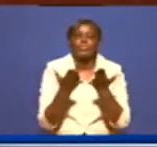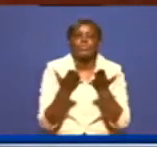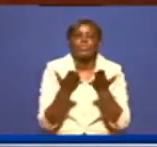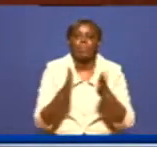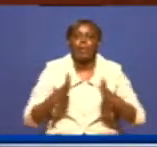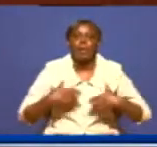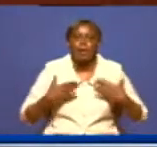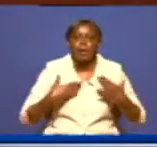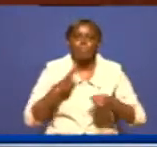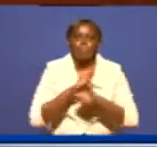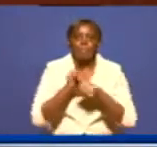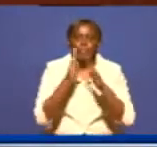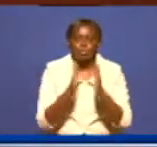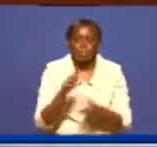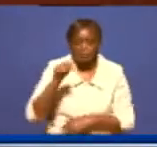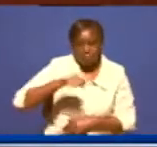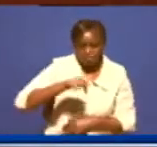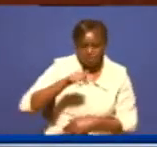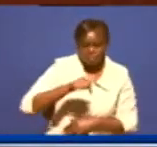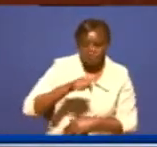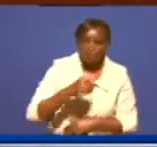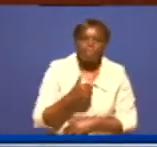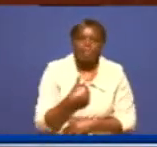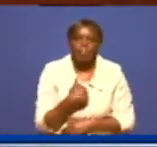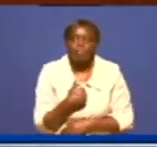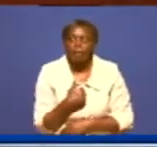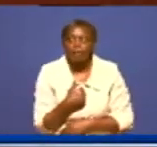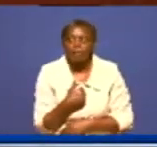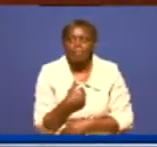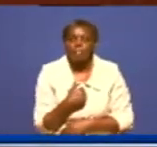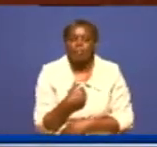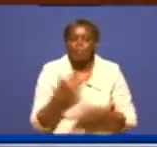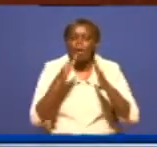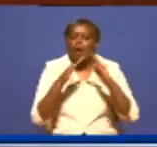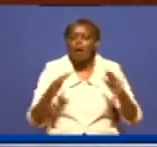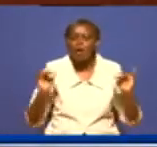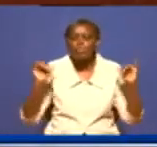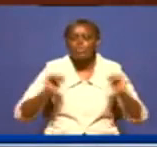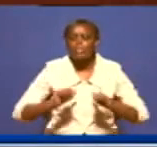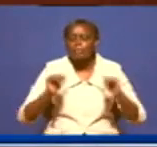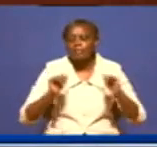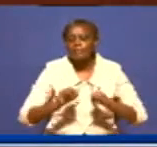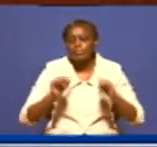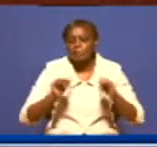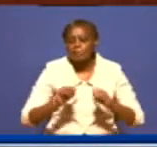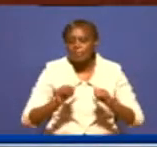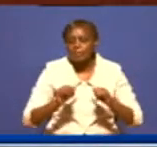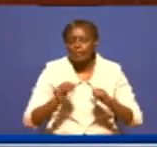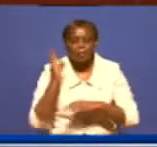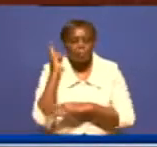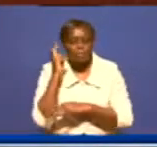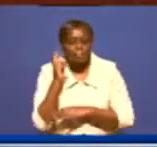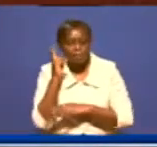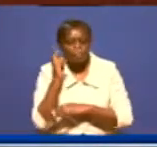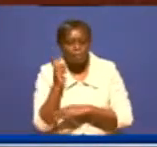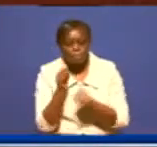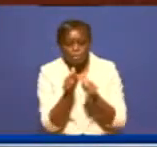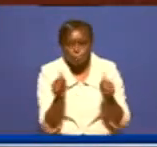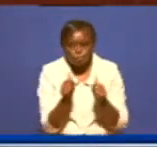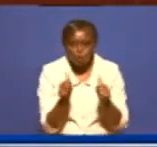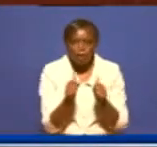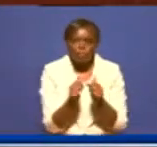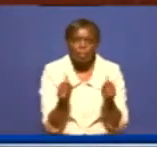the Majority Leader today has been in the House and has listened to us very